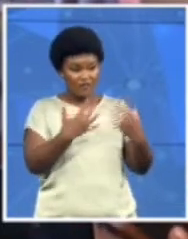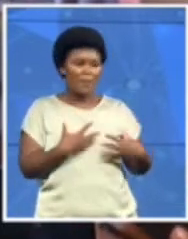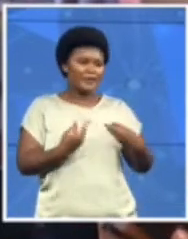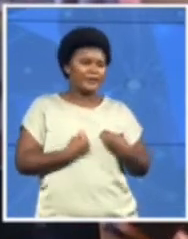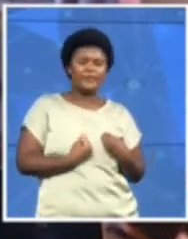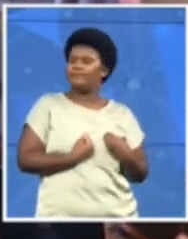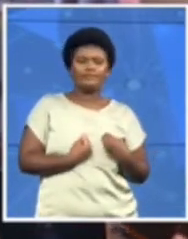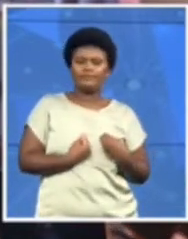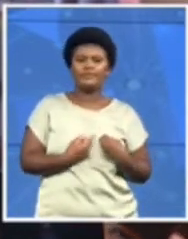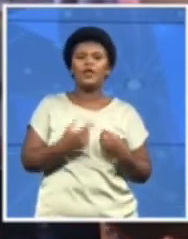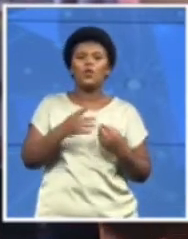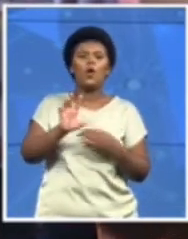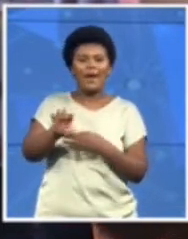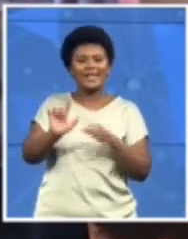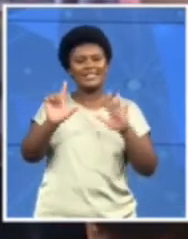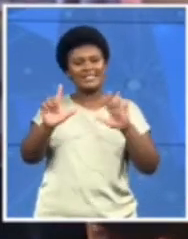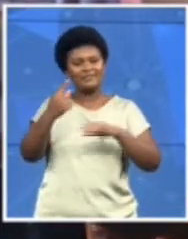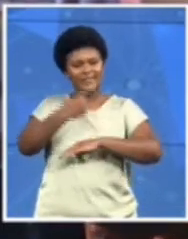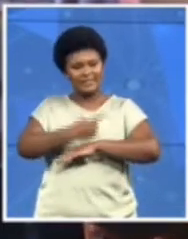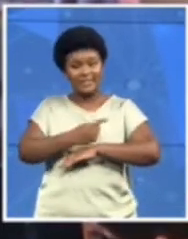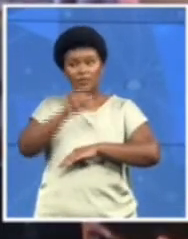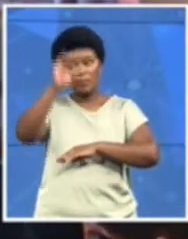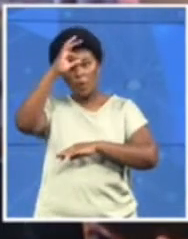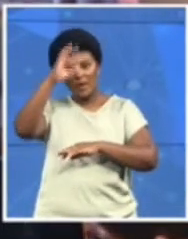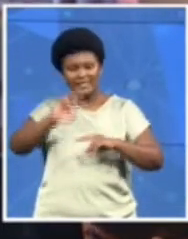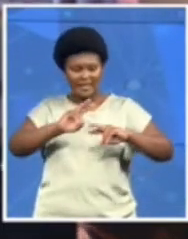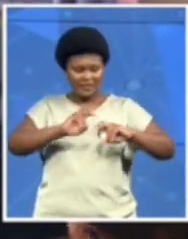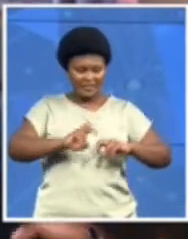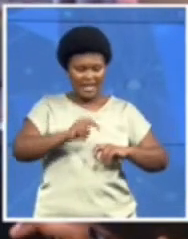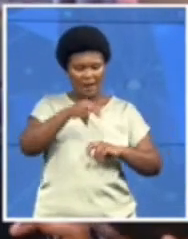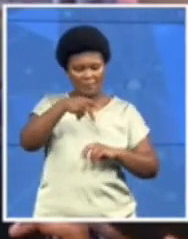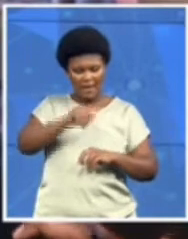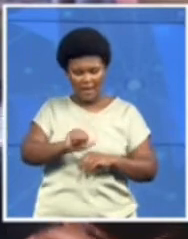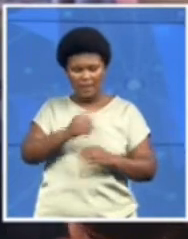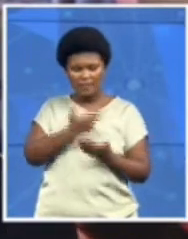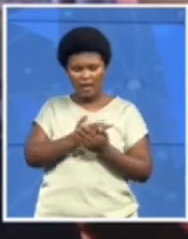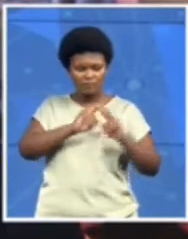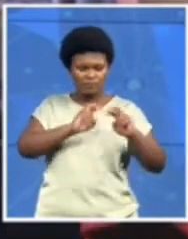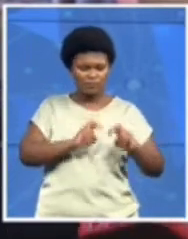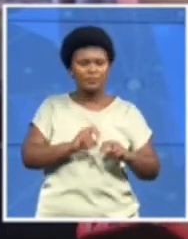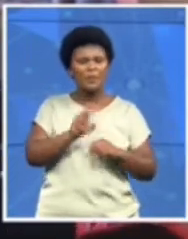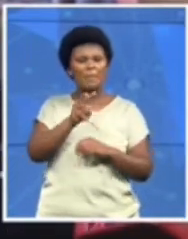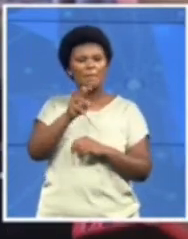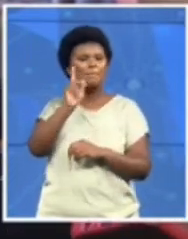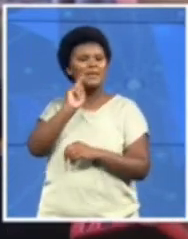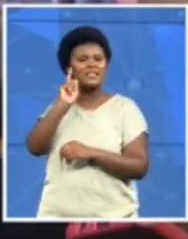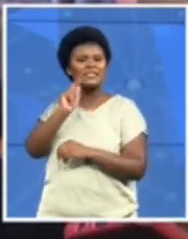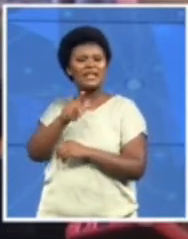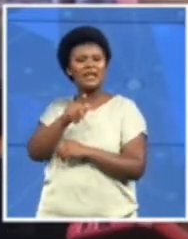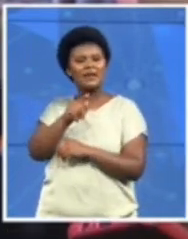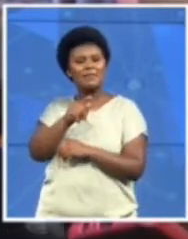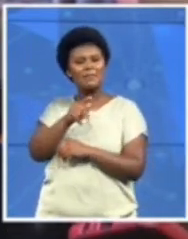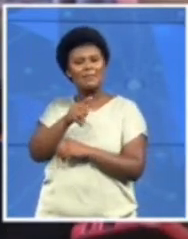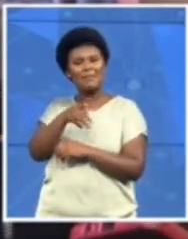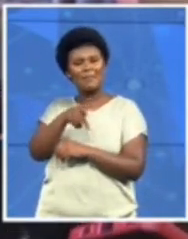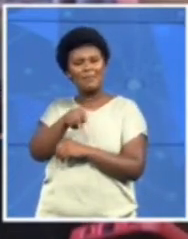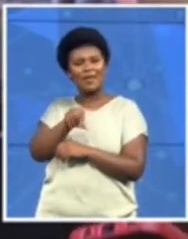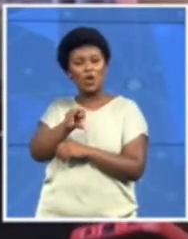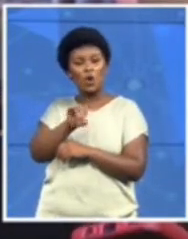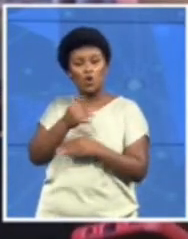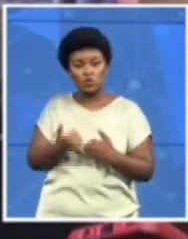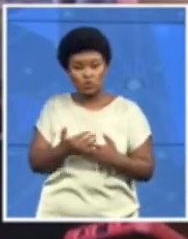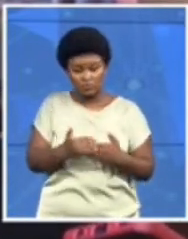police, the investigating officer, which is Mr. Theron, will have to go start from today to confirm all that information that